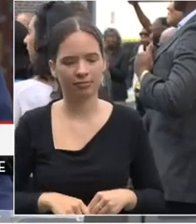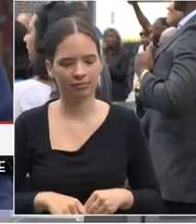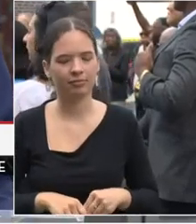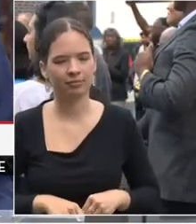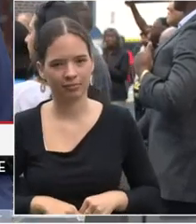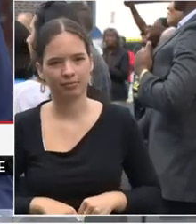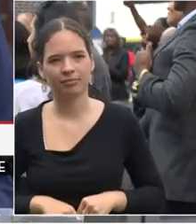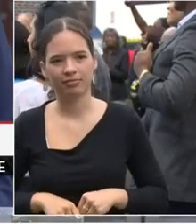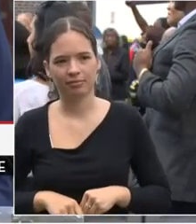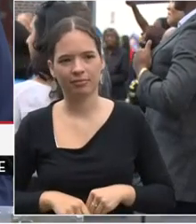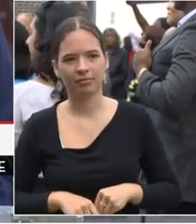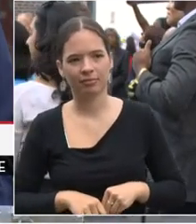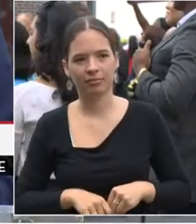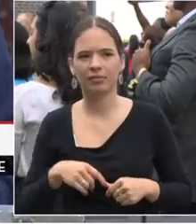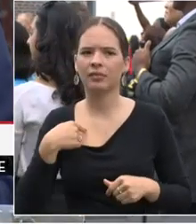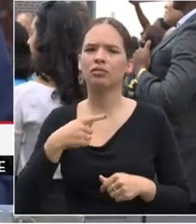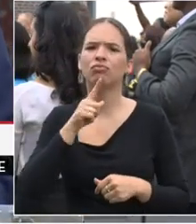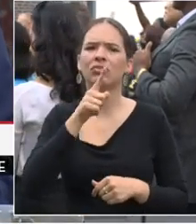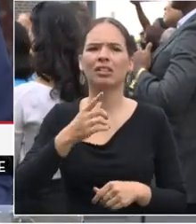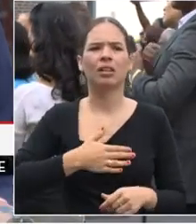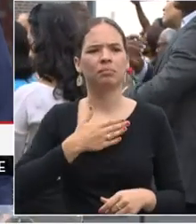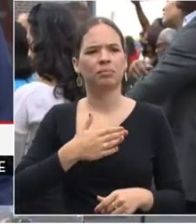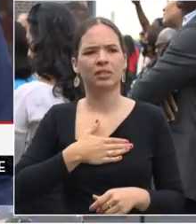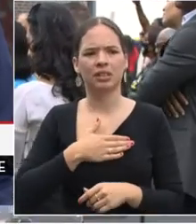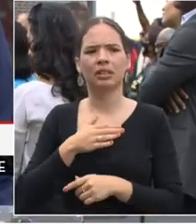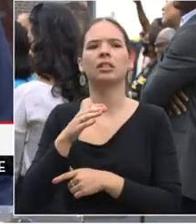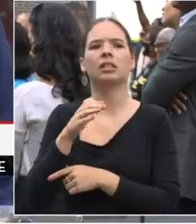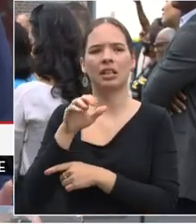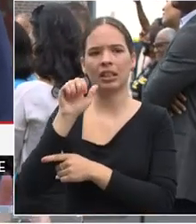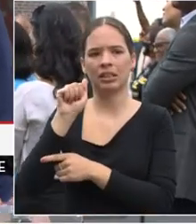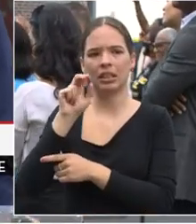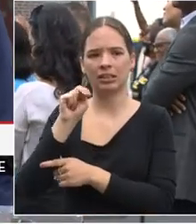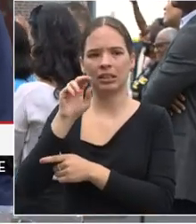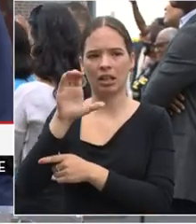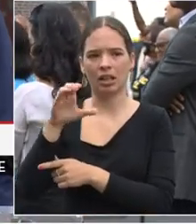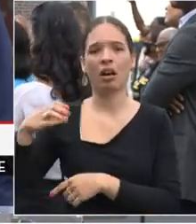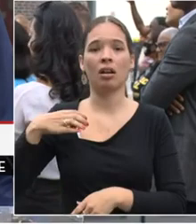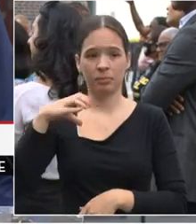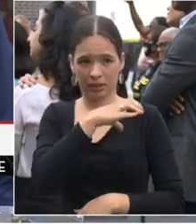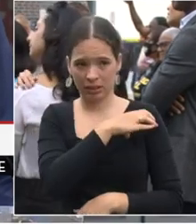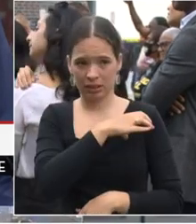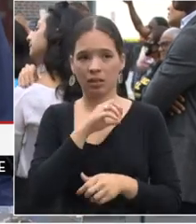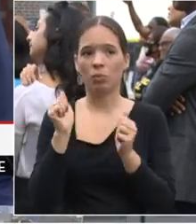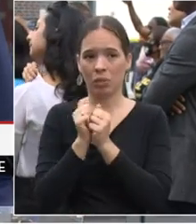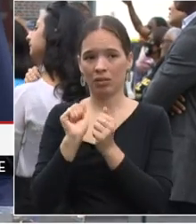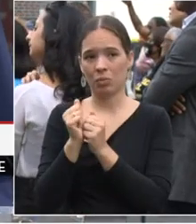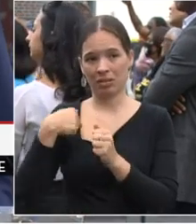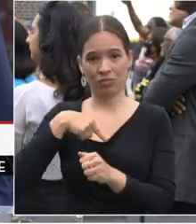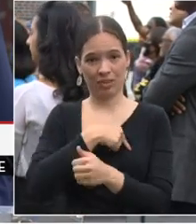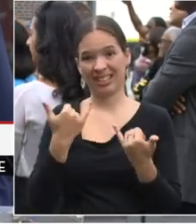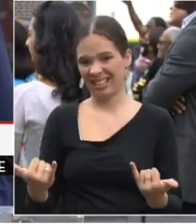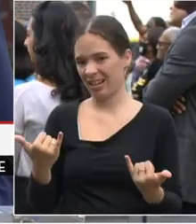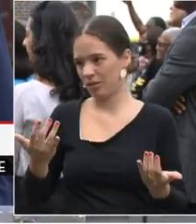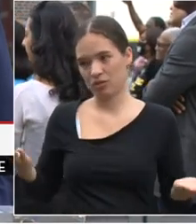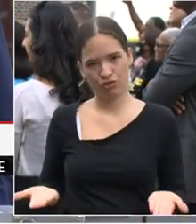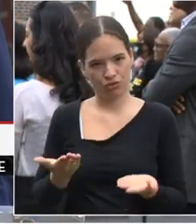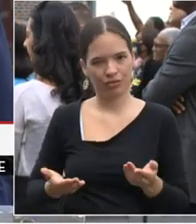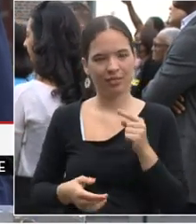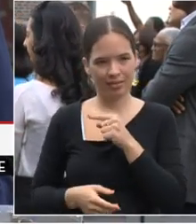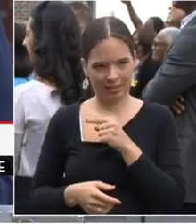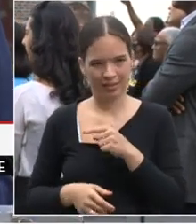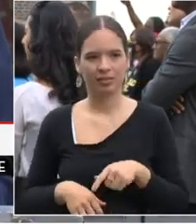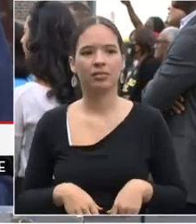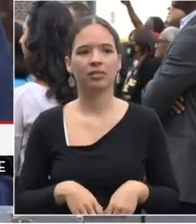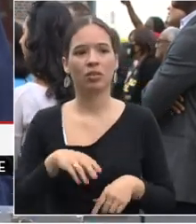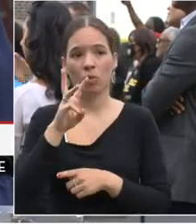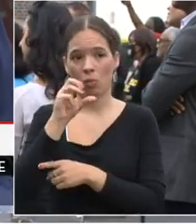I'm glad that the ANC commissioners have worked with us right here in our midst, all the Ward 7 leaders who worked